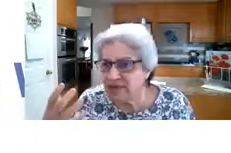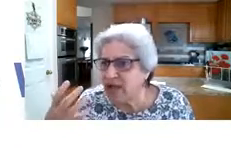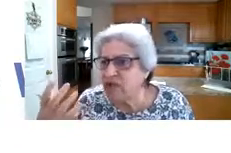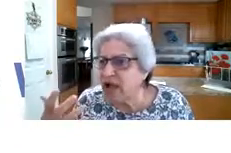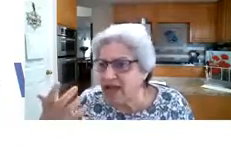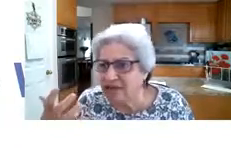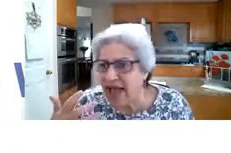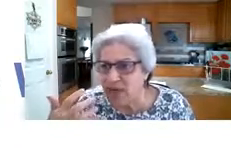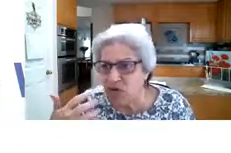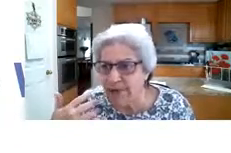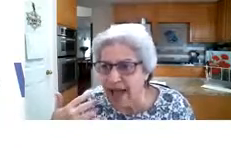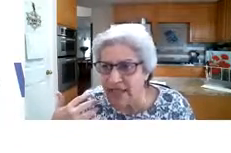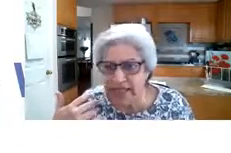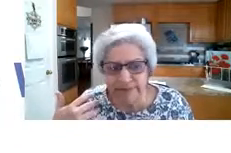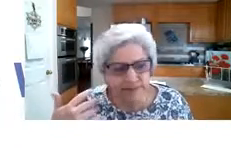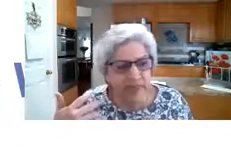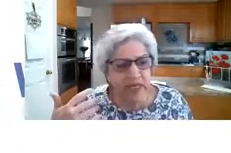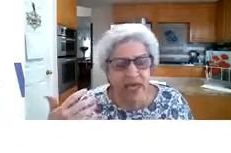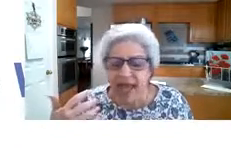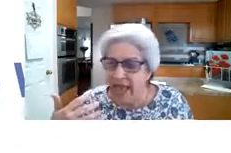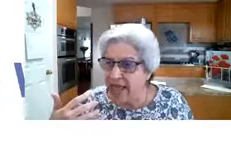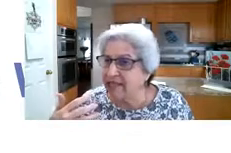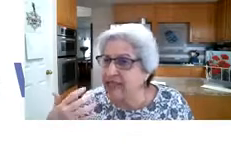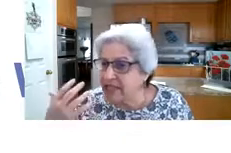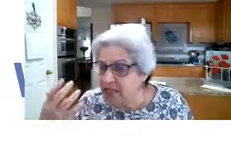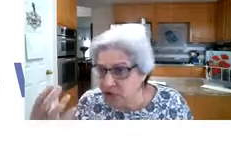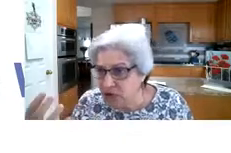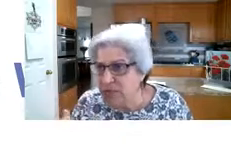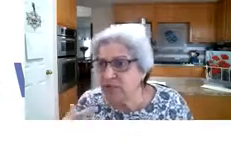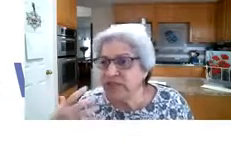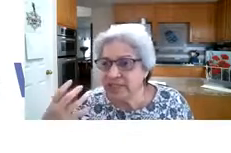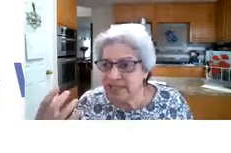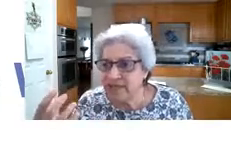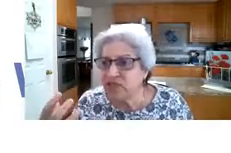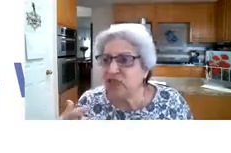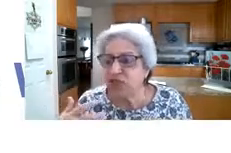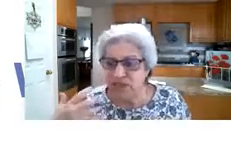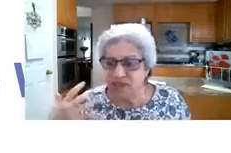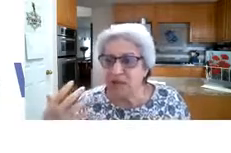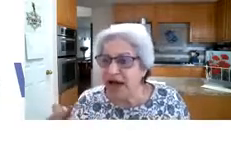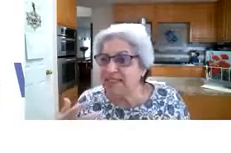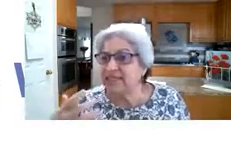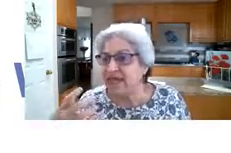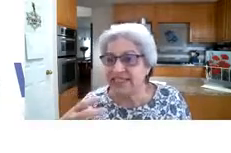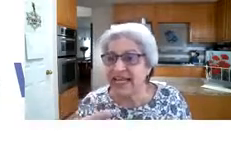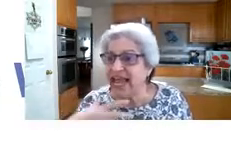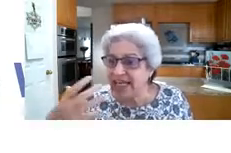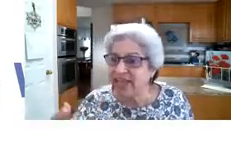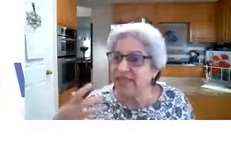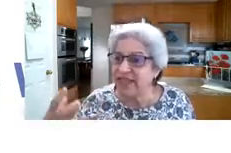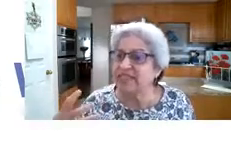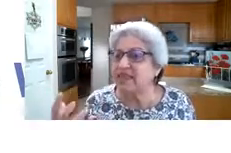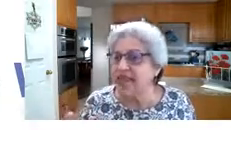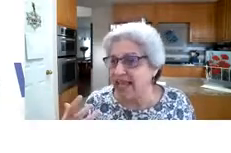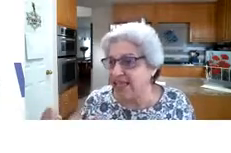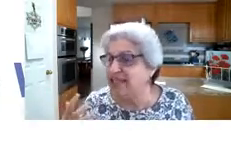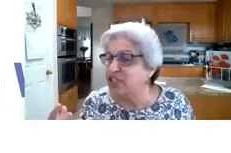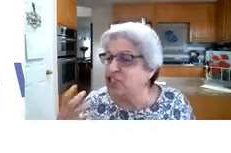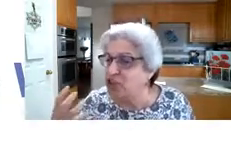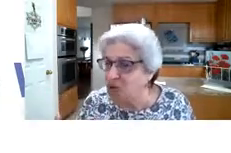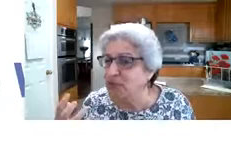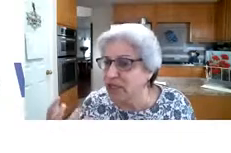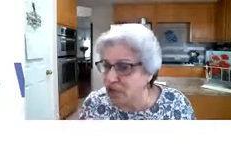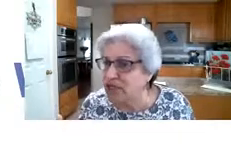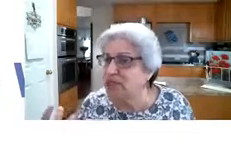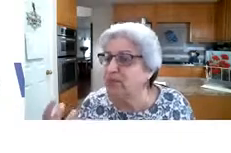cell or some other kind of abnormality. And your immune system is going to respond then to any of these things